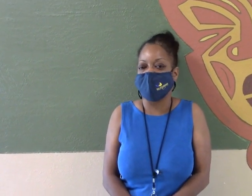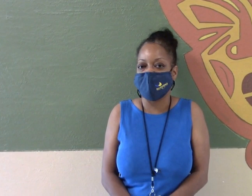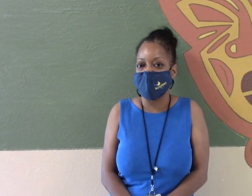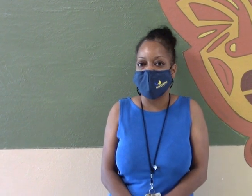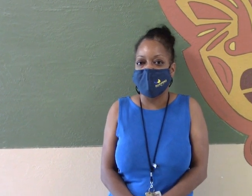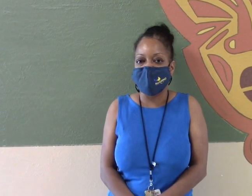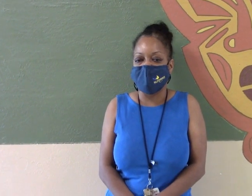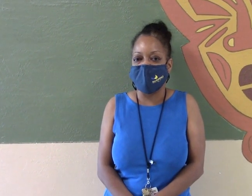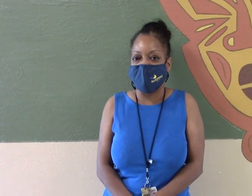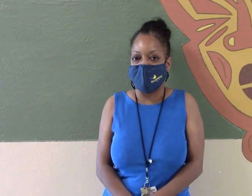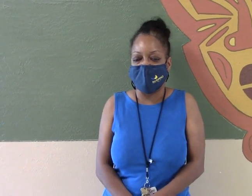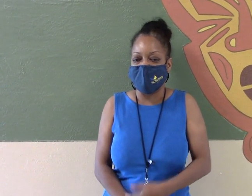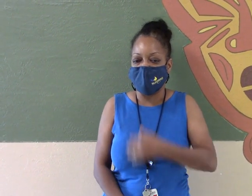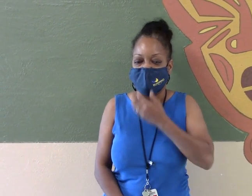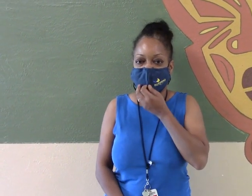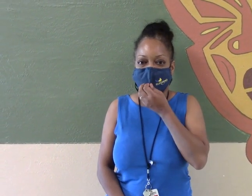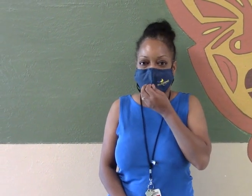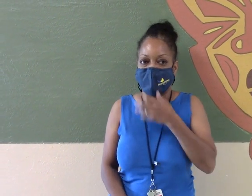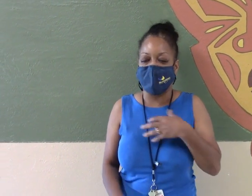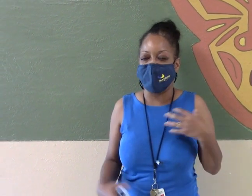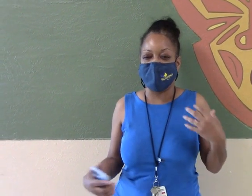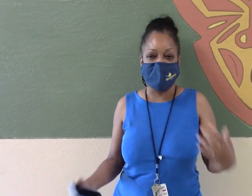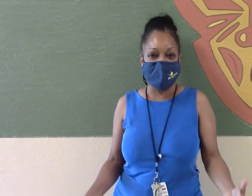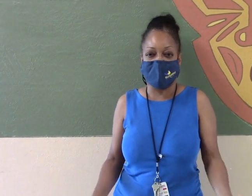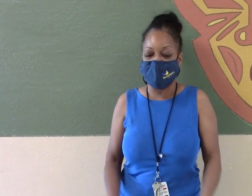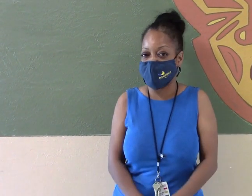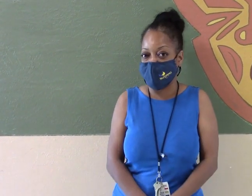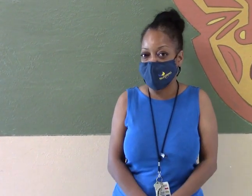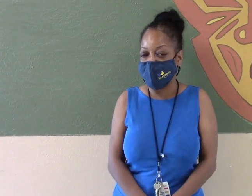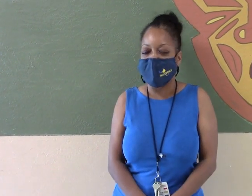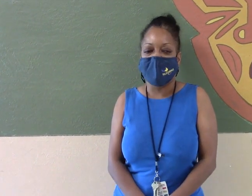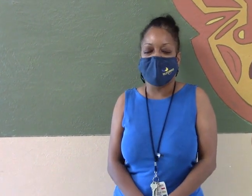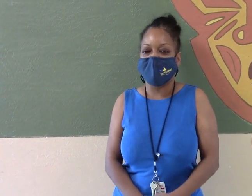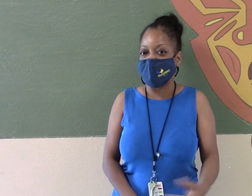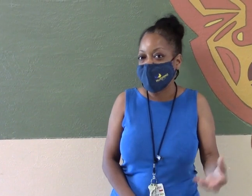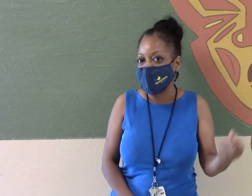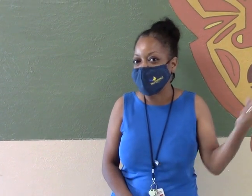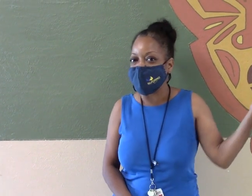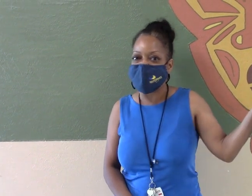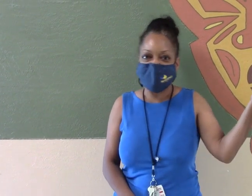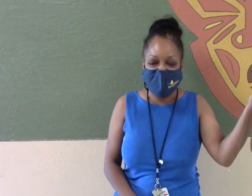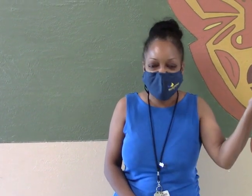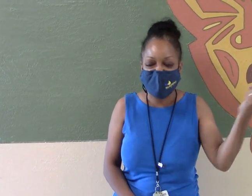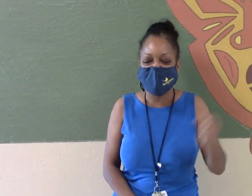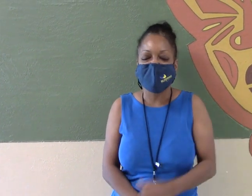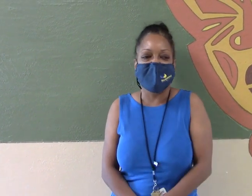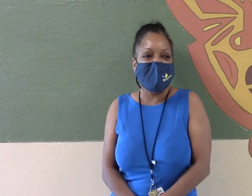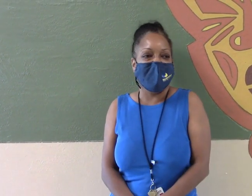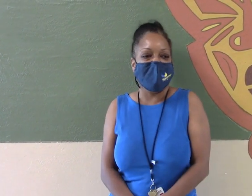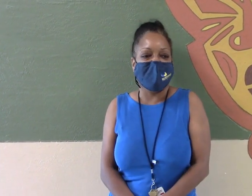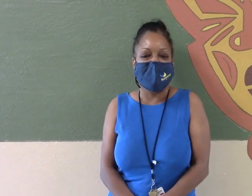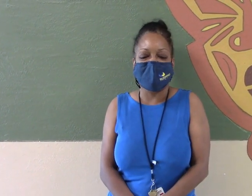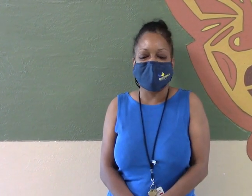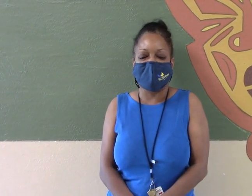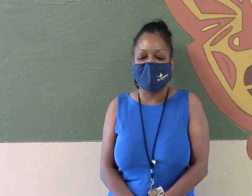to offer to the American society. We have delicious food, like the guillot and bouillon fusé, you know,